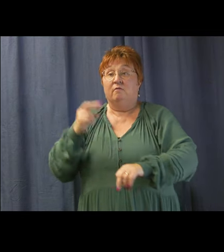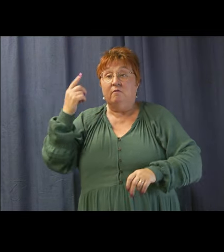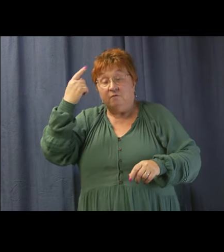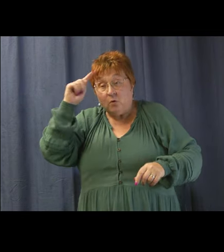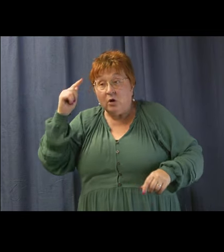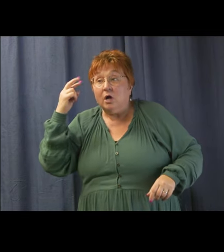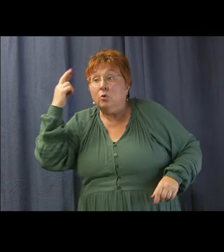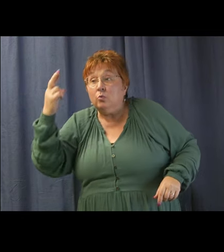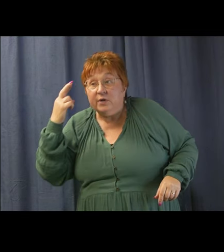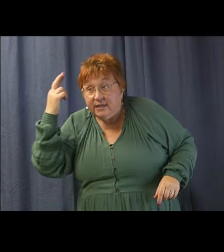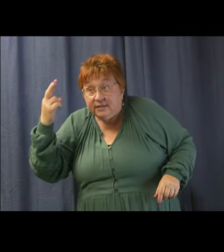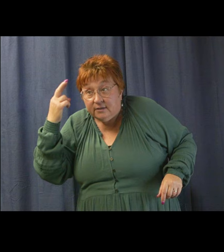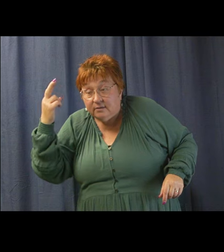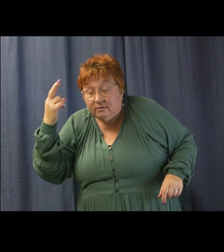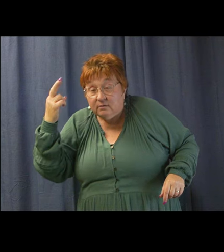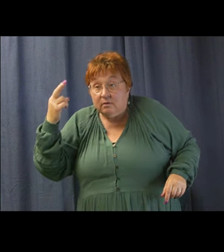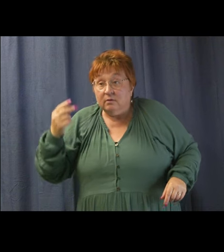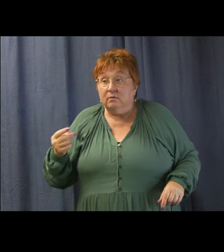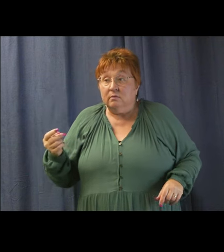purpose.